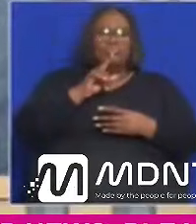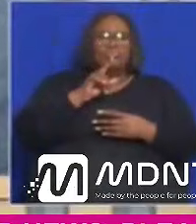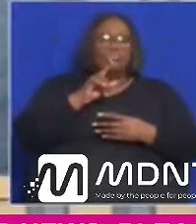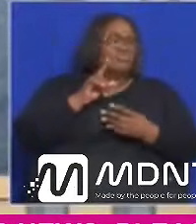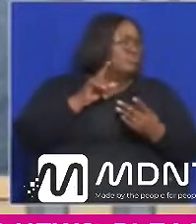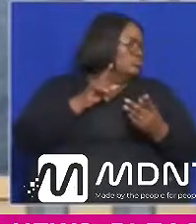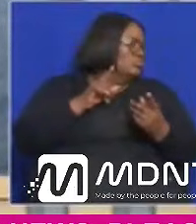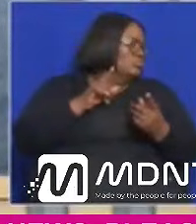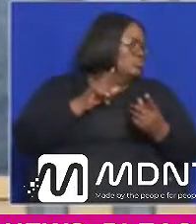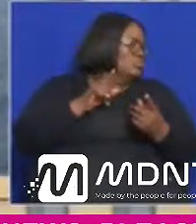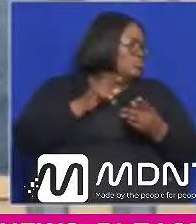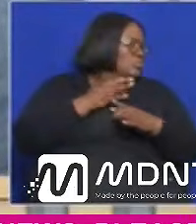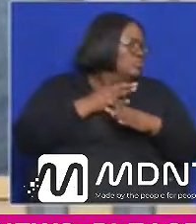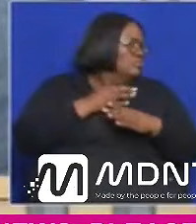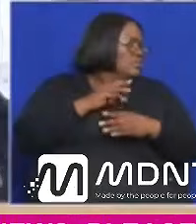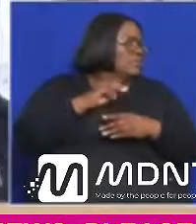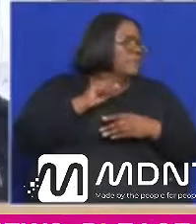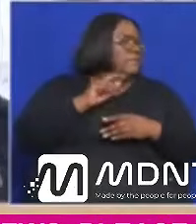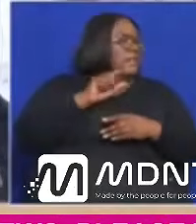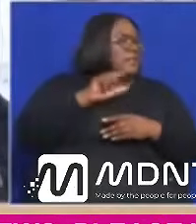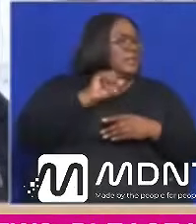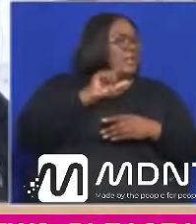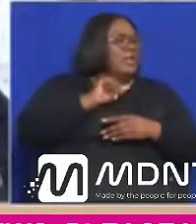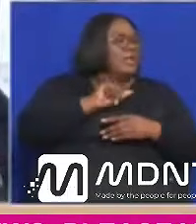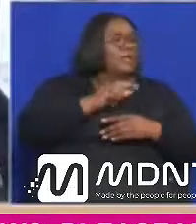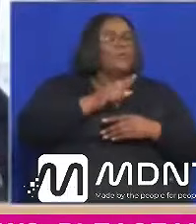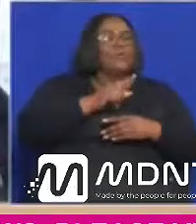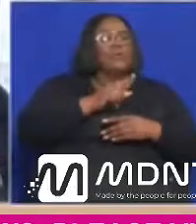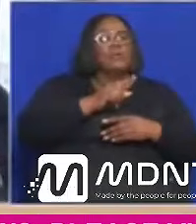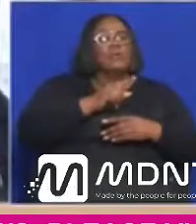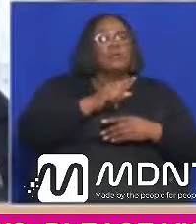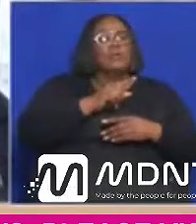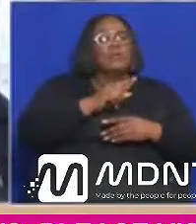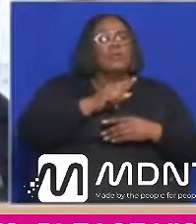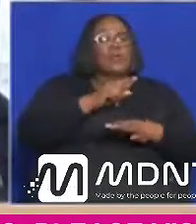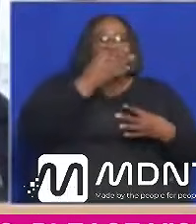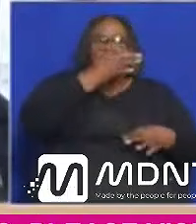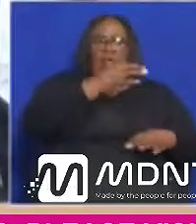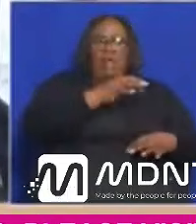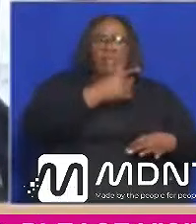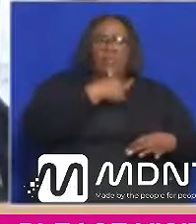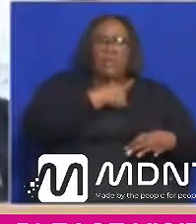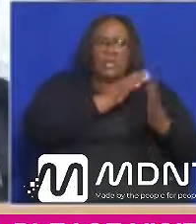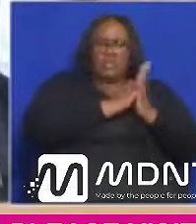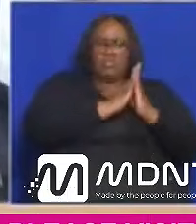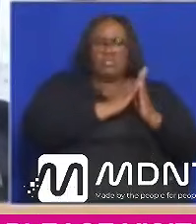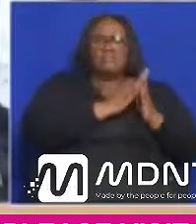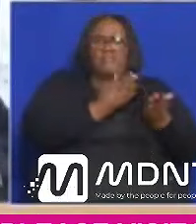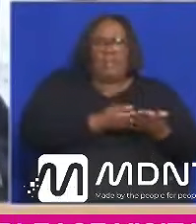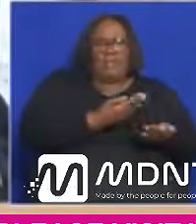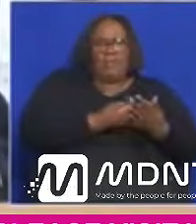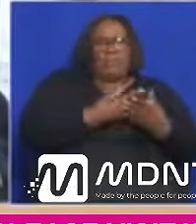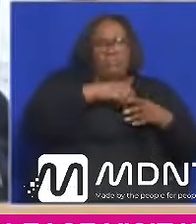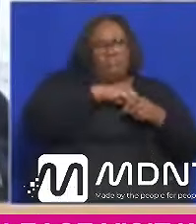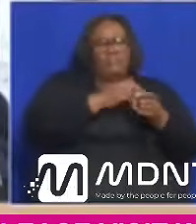Matlala's attention that the charge sheets that we had requested are now available where we have obtained them ourselves in the file. So